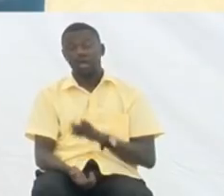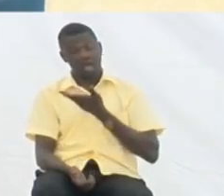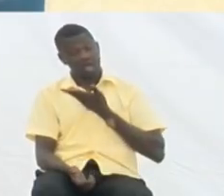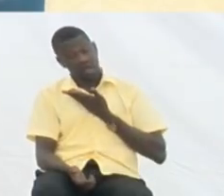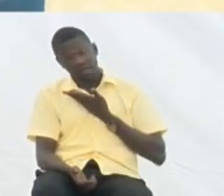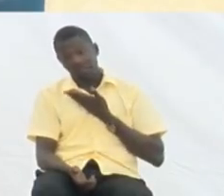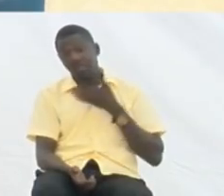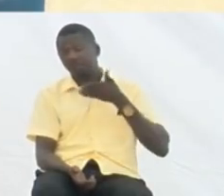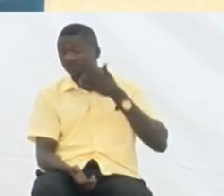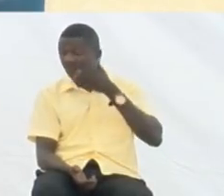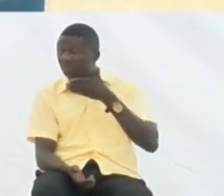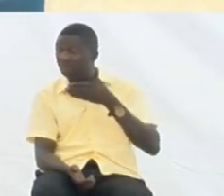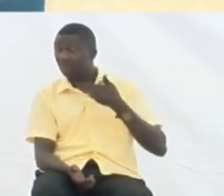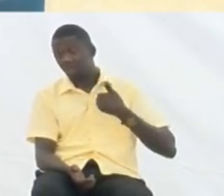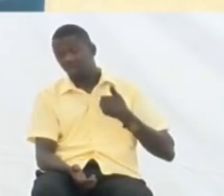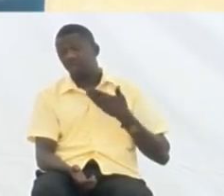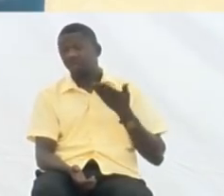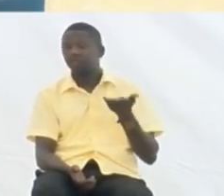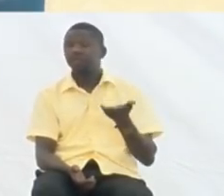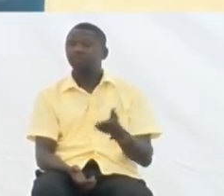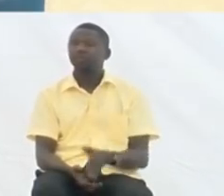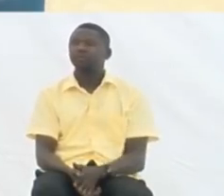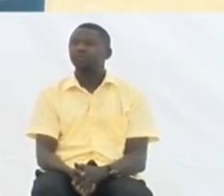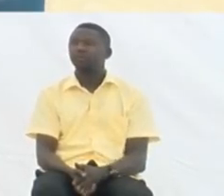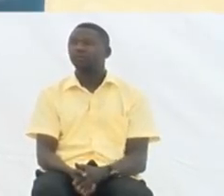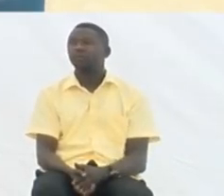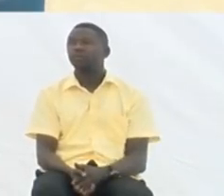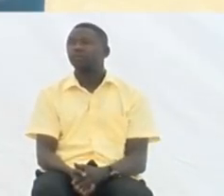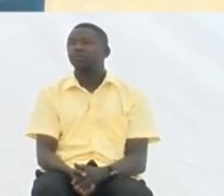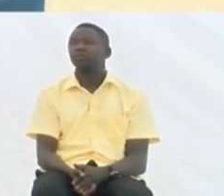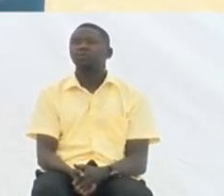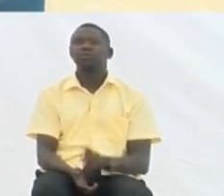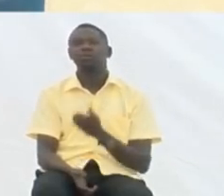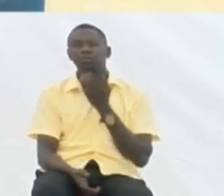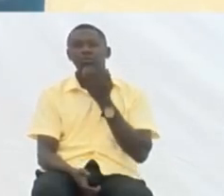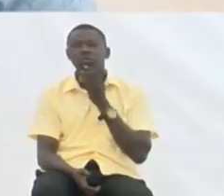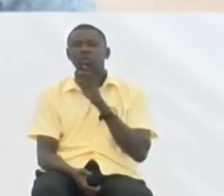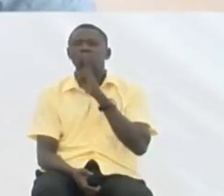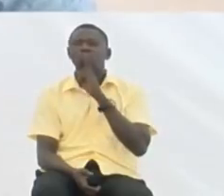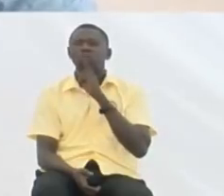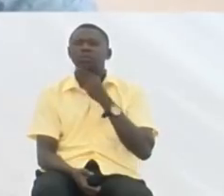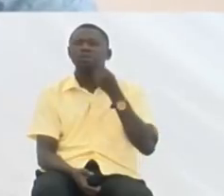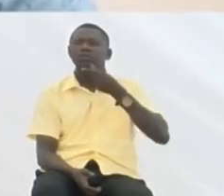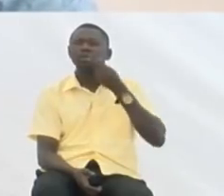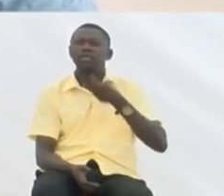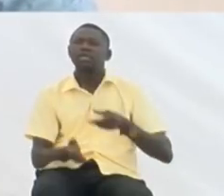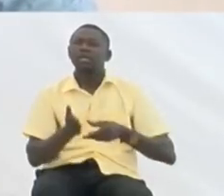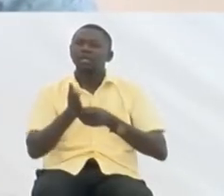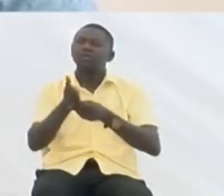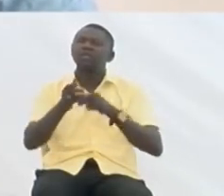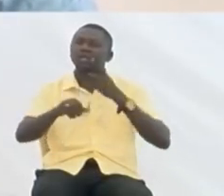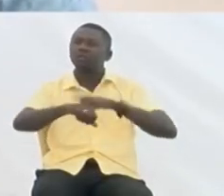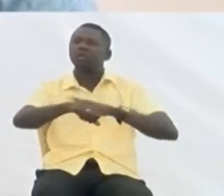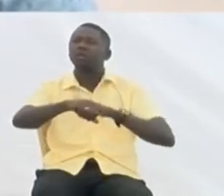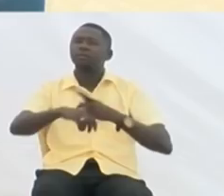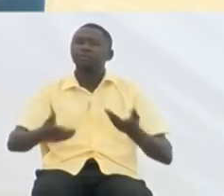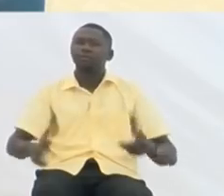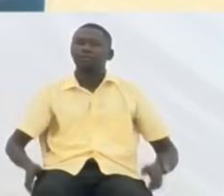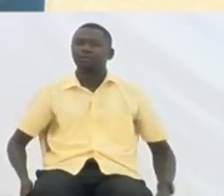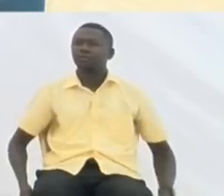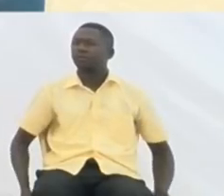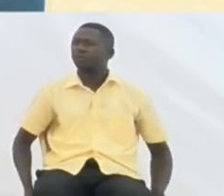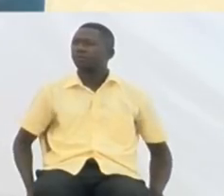I have strangers. Pardon me, but who was the Alcalo at the time? Inata nyina puru.